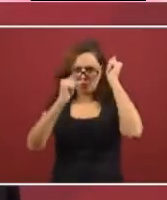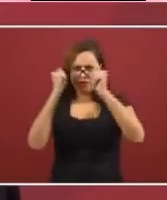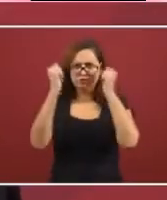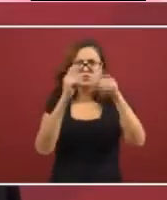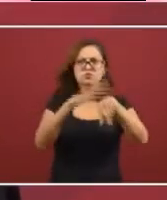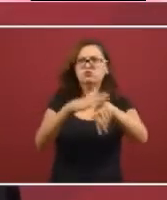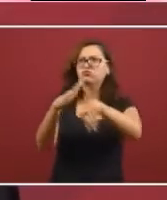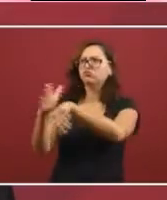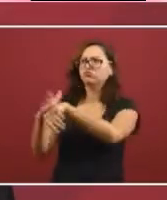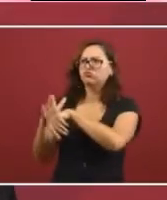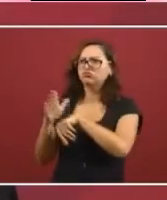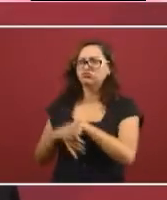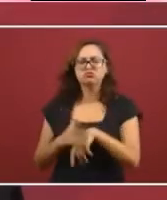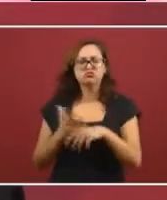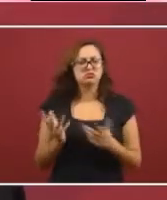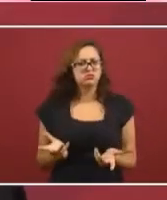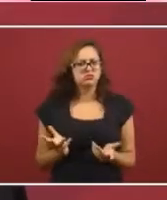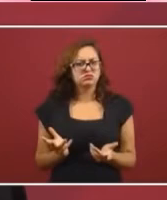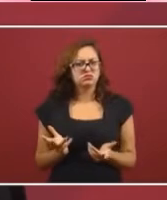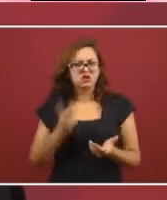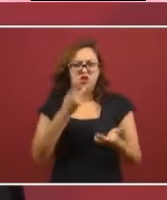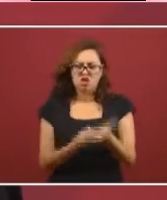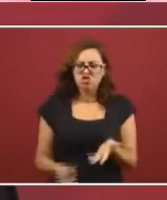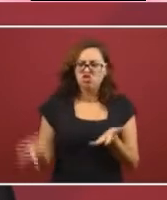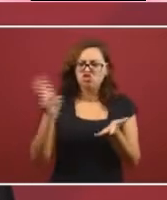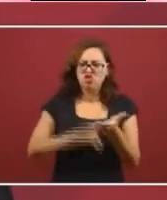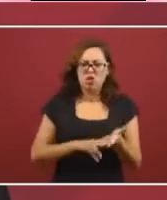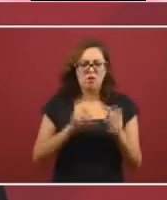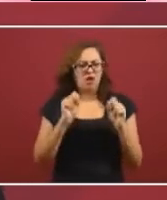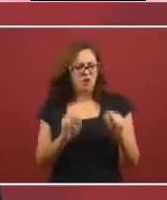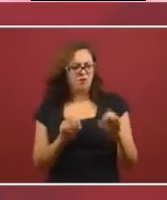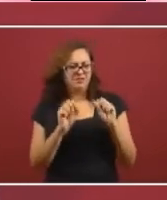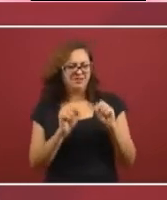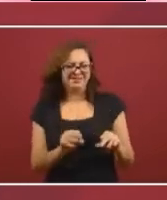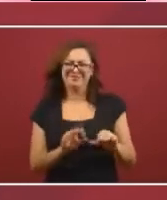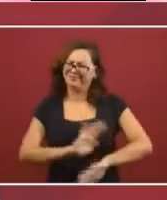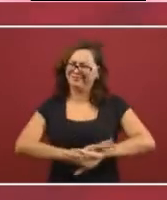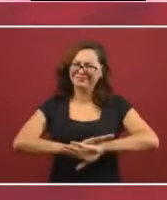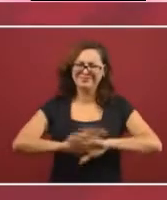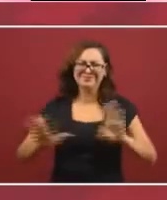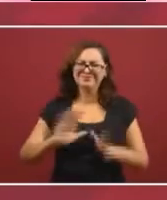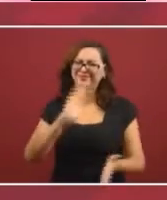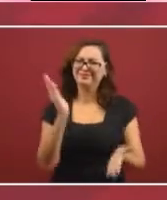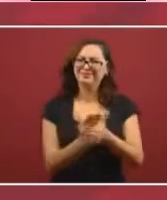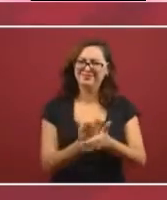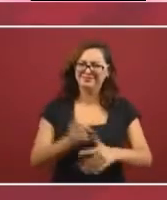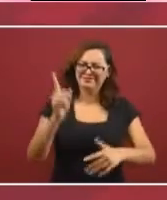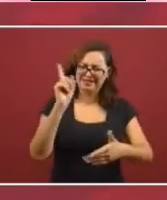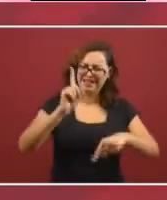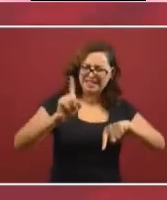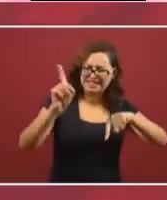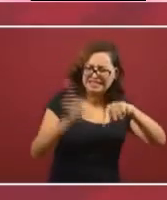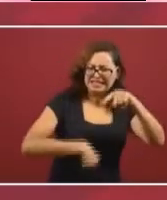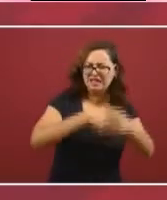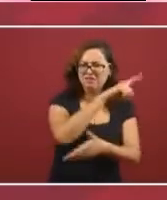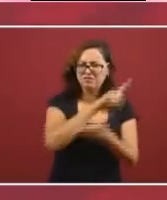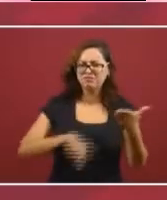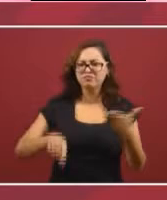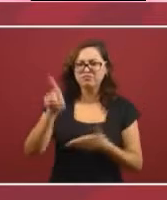them start? They're already starting. And those have already been closed, those offices.